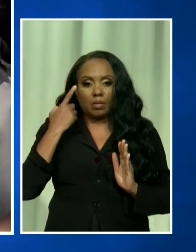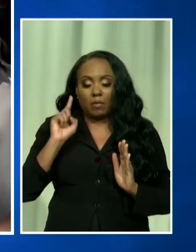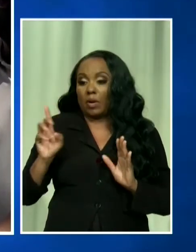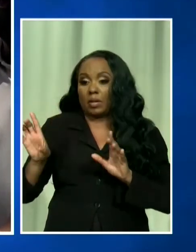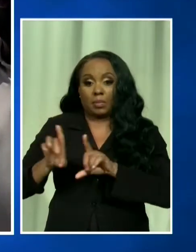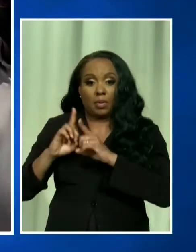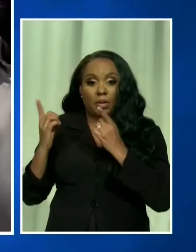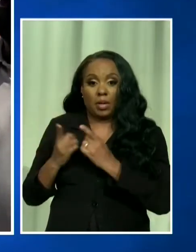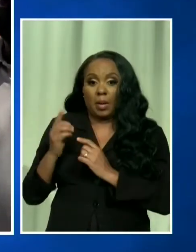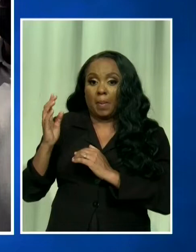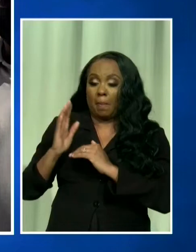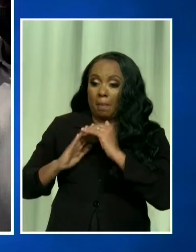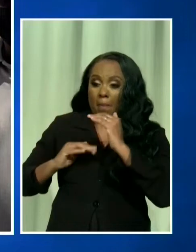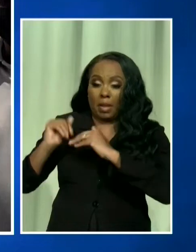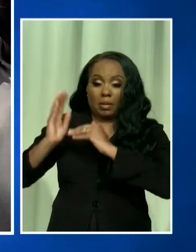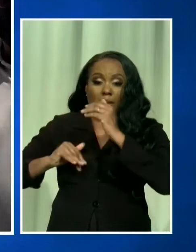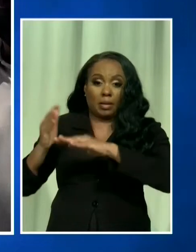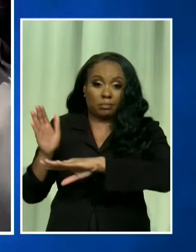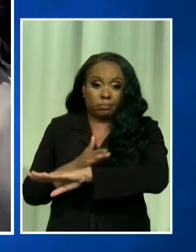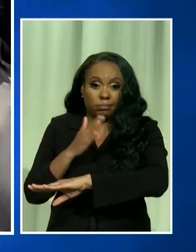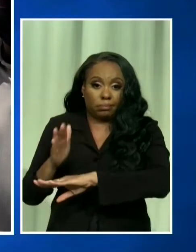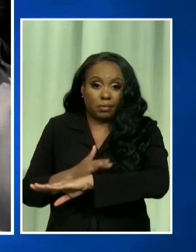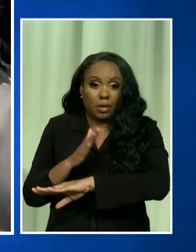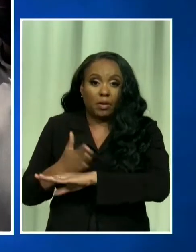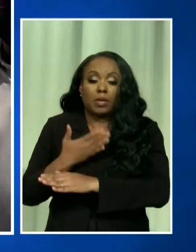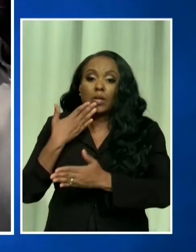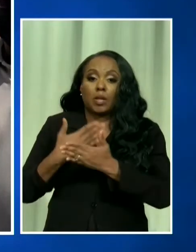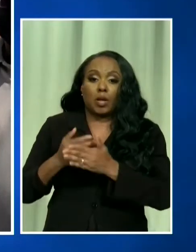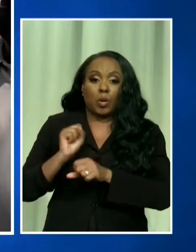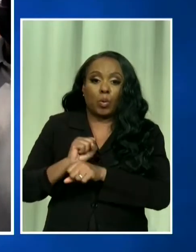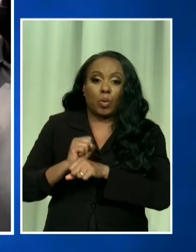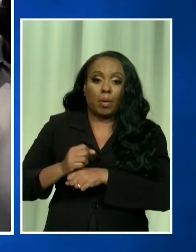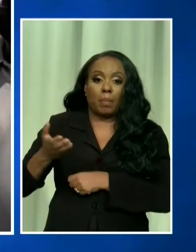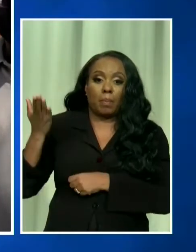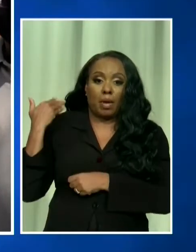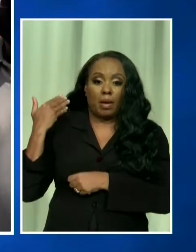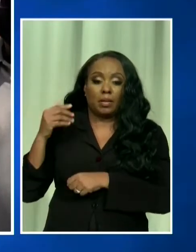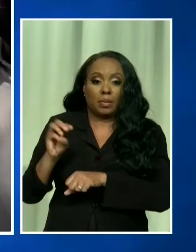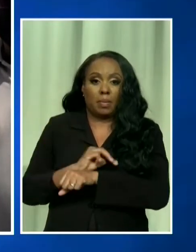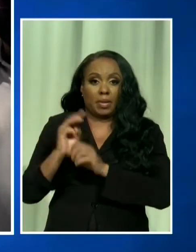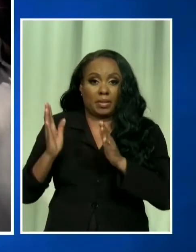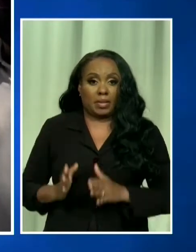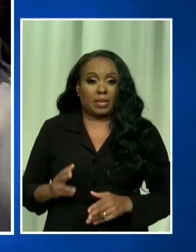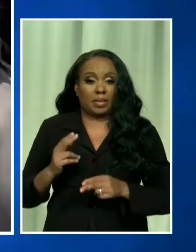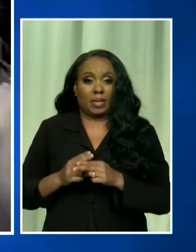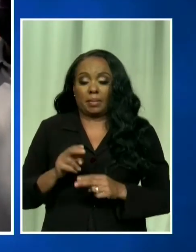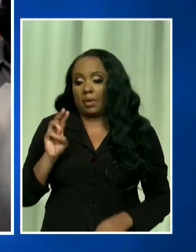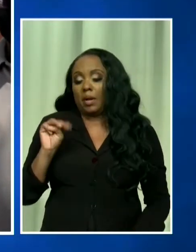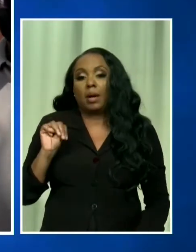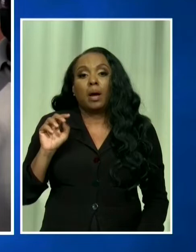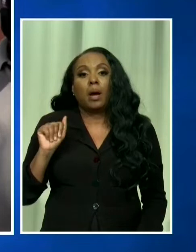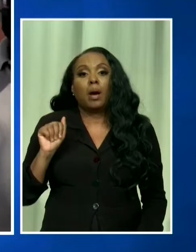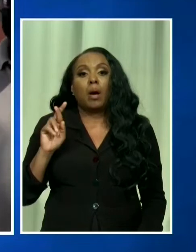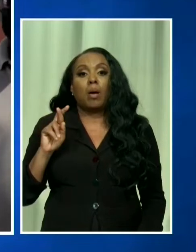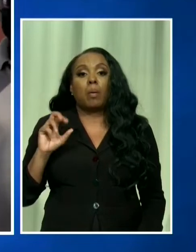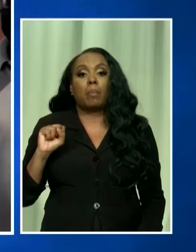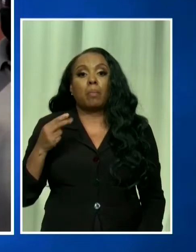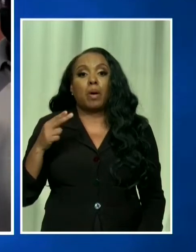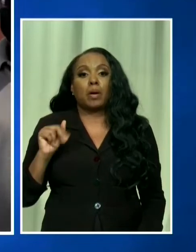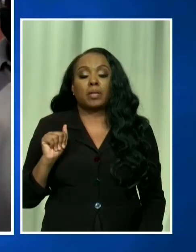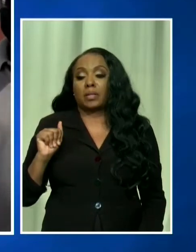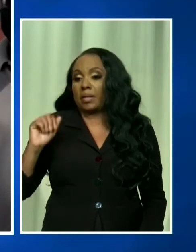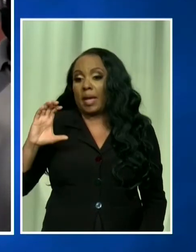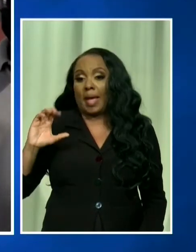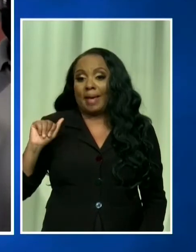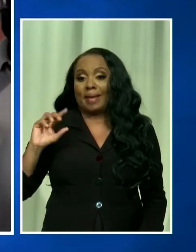department, building on the good work that was done by former Minister Marcia Cattle, the member for St. Michael South Central, and